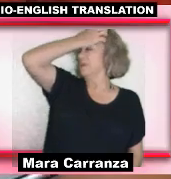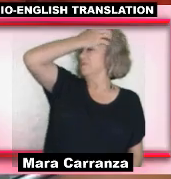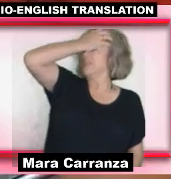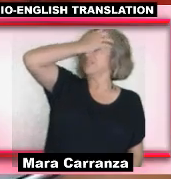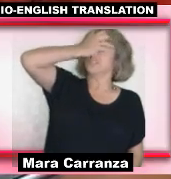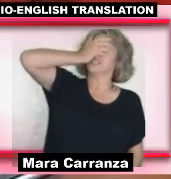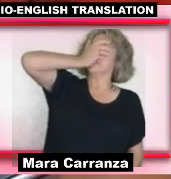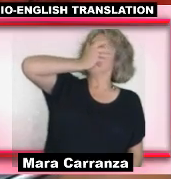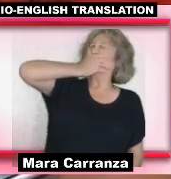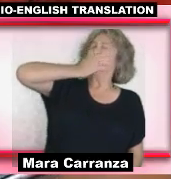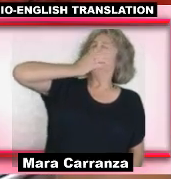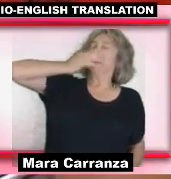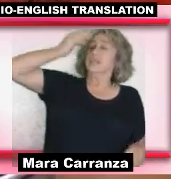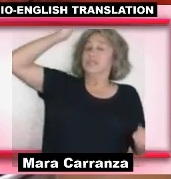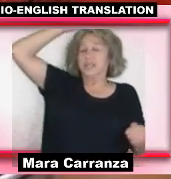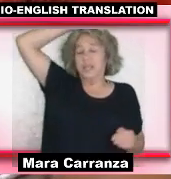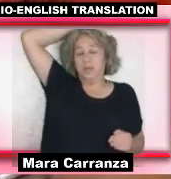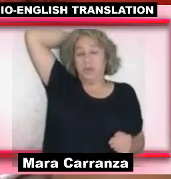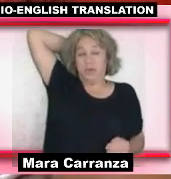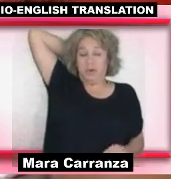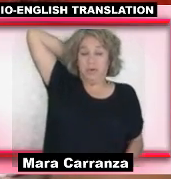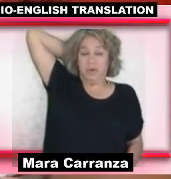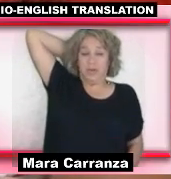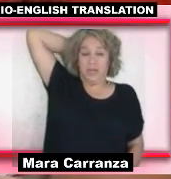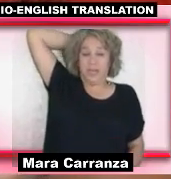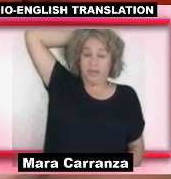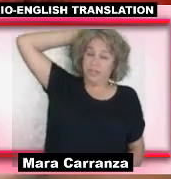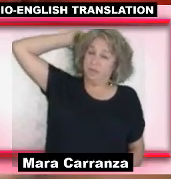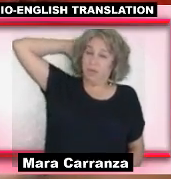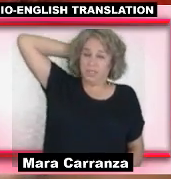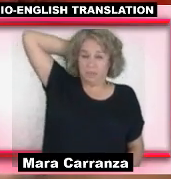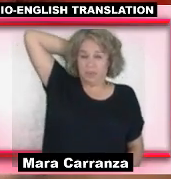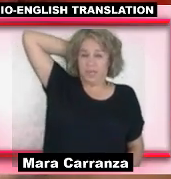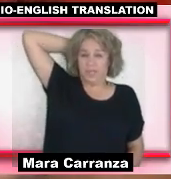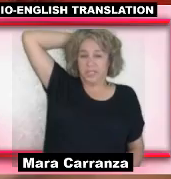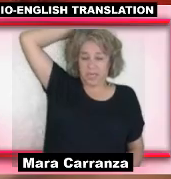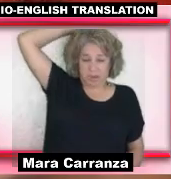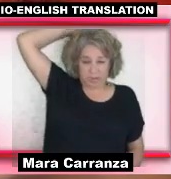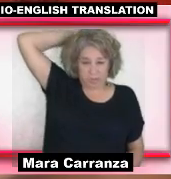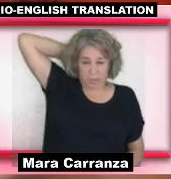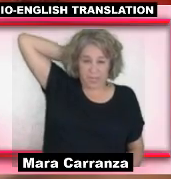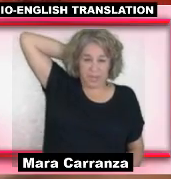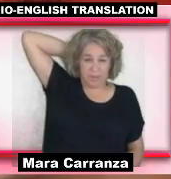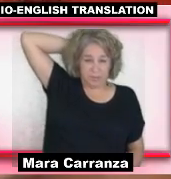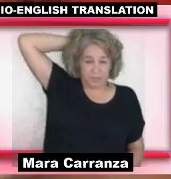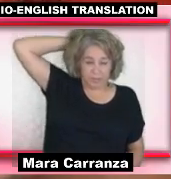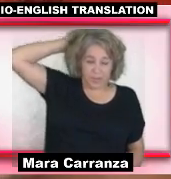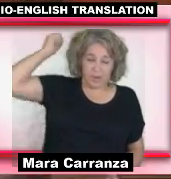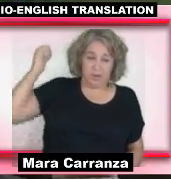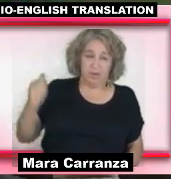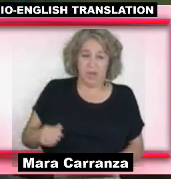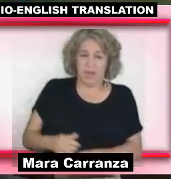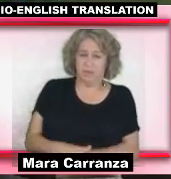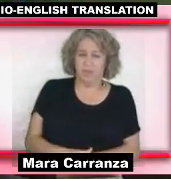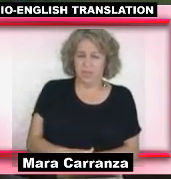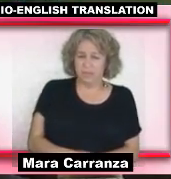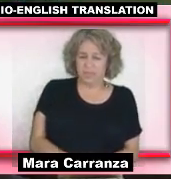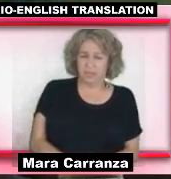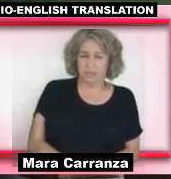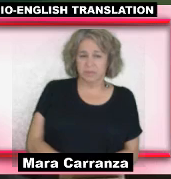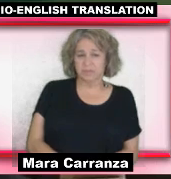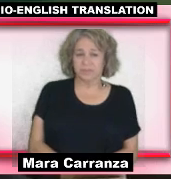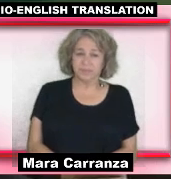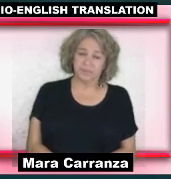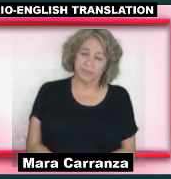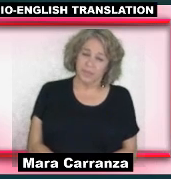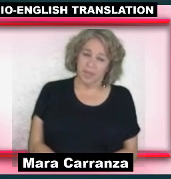foreign relations said he would go and is it possible that he's going to go this weekend? I don't believe so